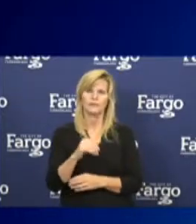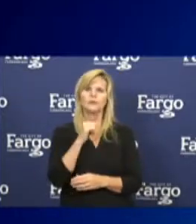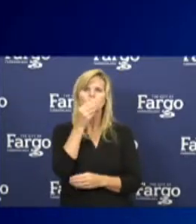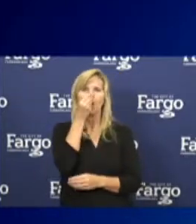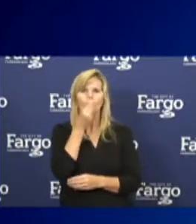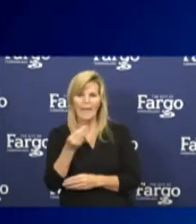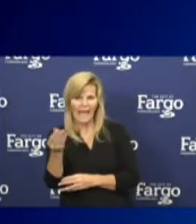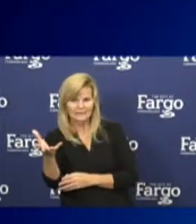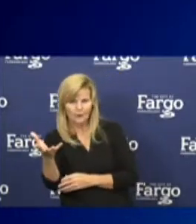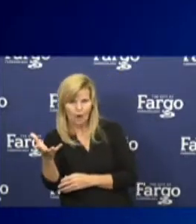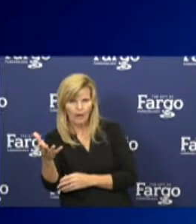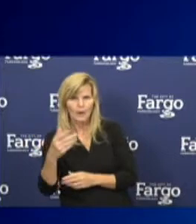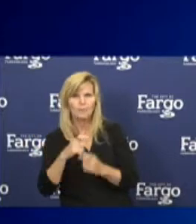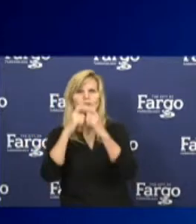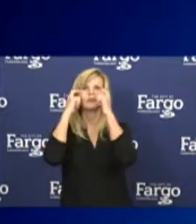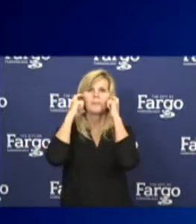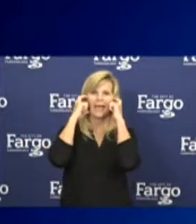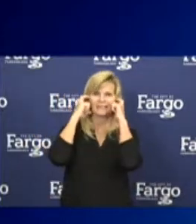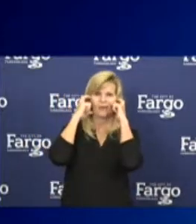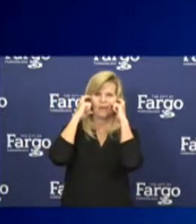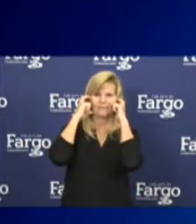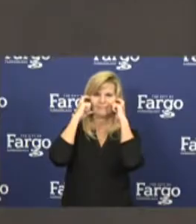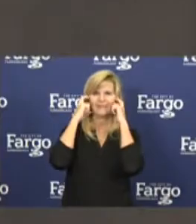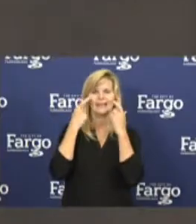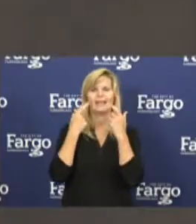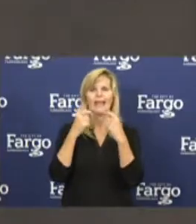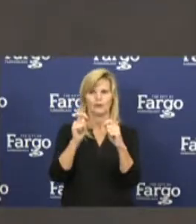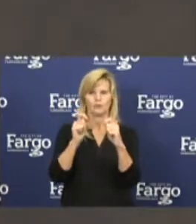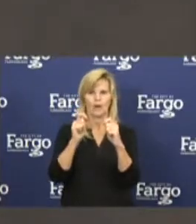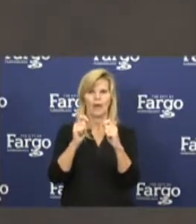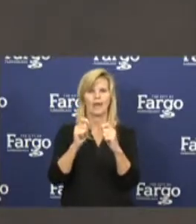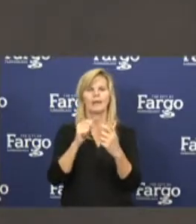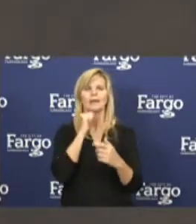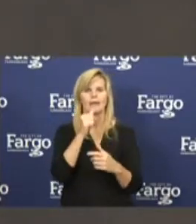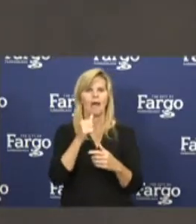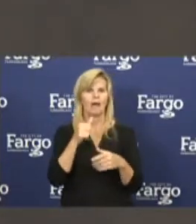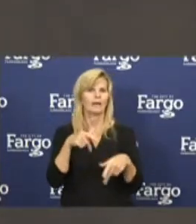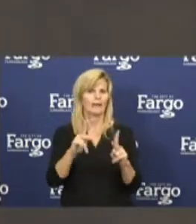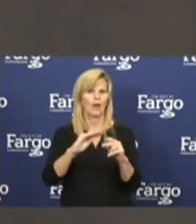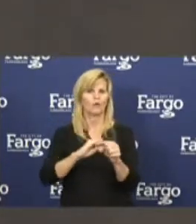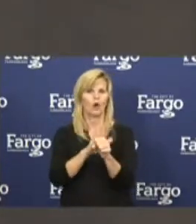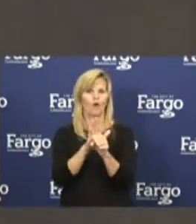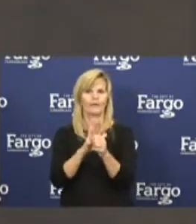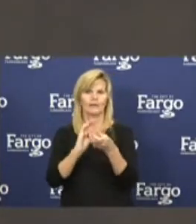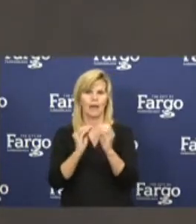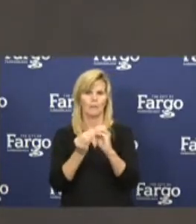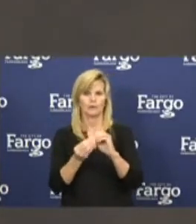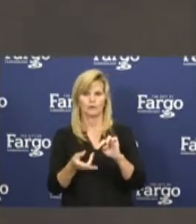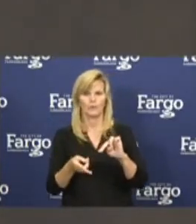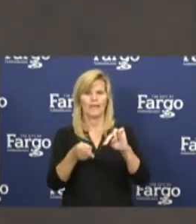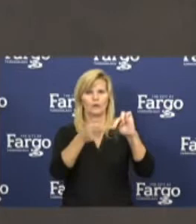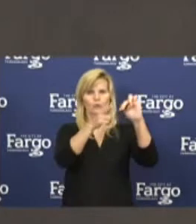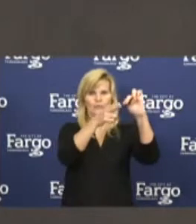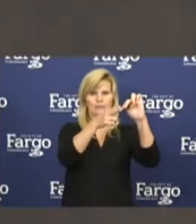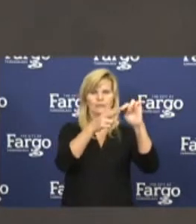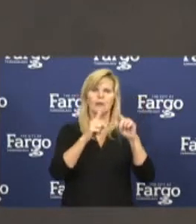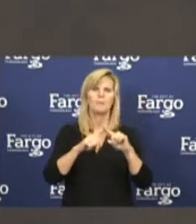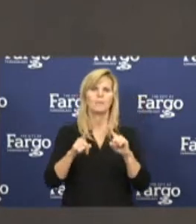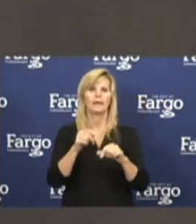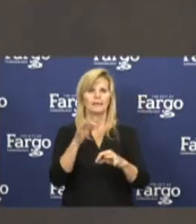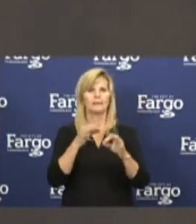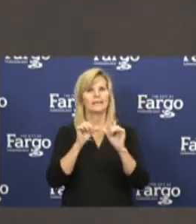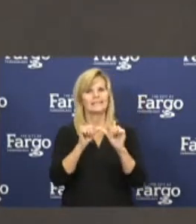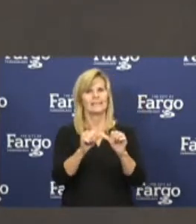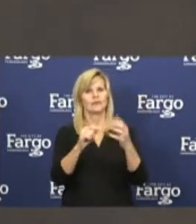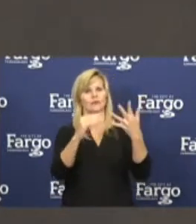put your mask on, and let's try to get this disease not to come back as a second wave and be able to go on into the blue wave after